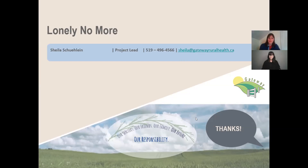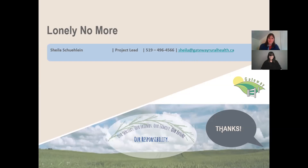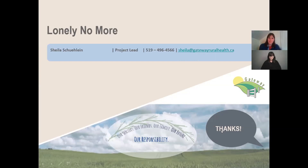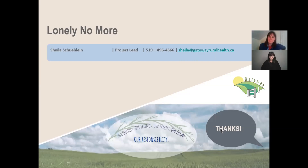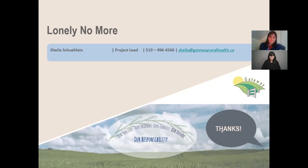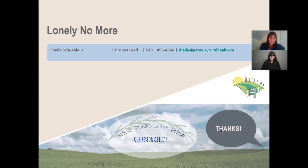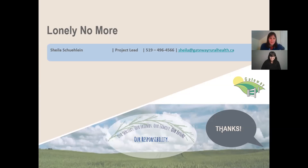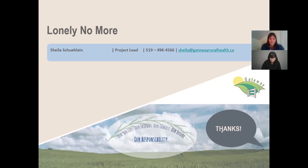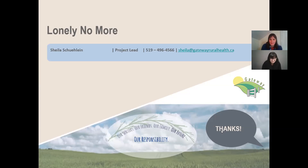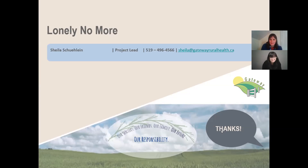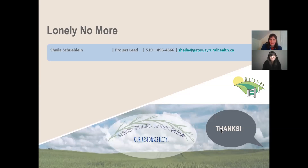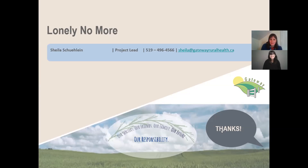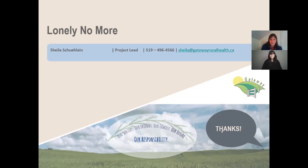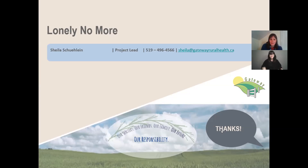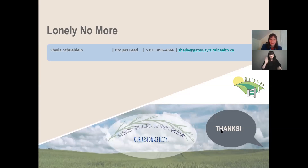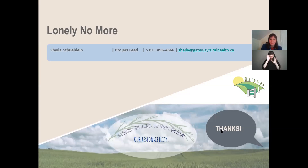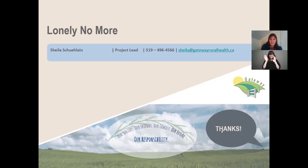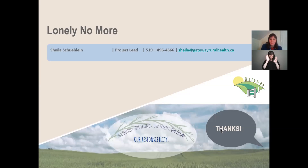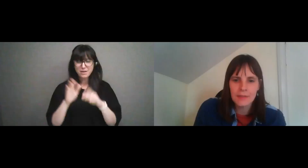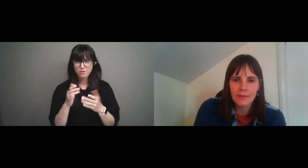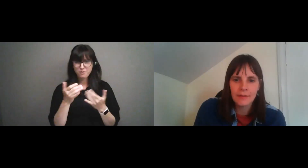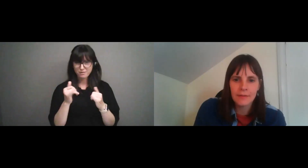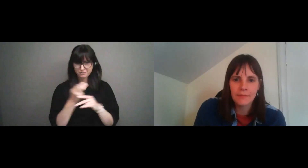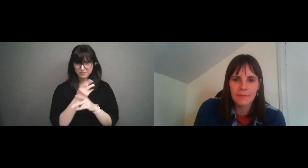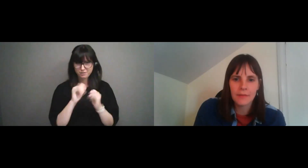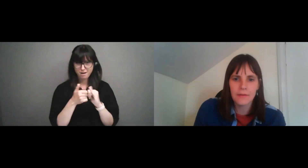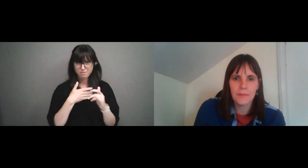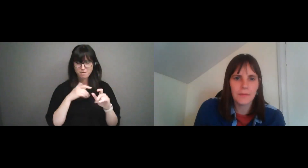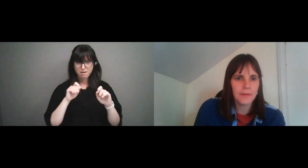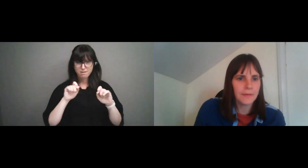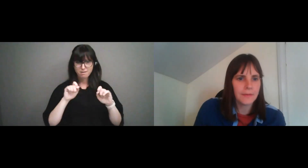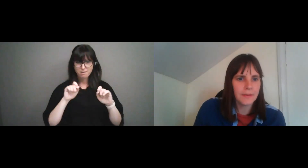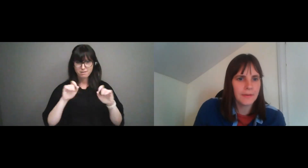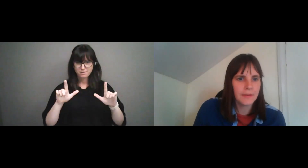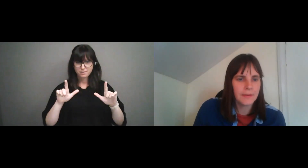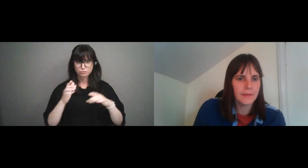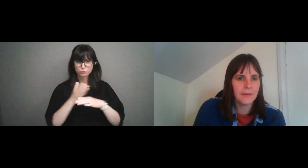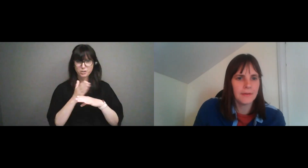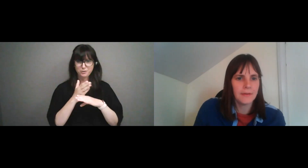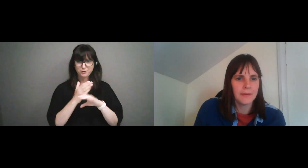Hi, everyone. I'll just start to share my screen there with you all.